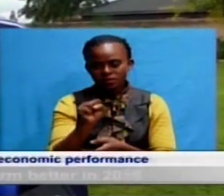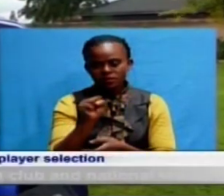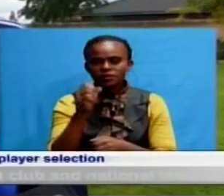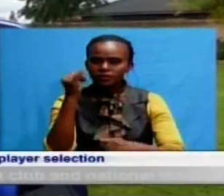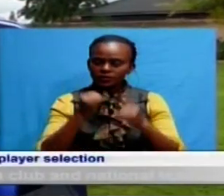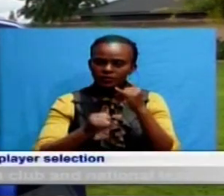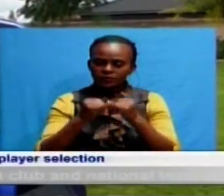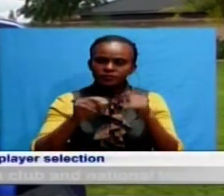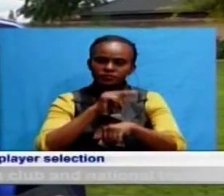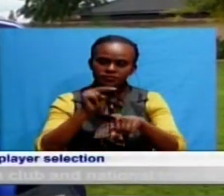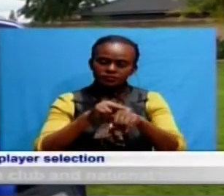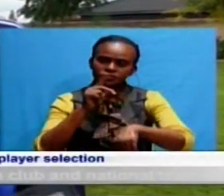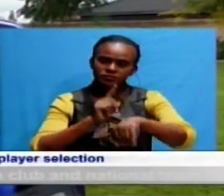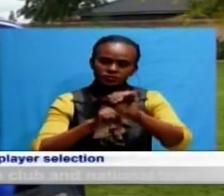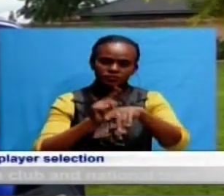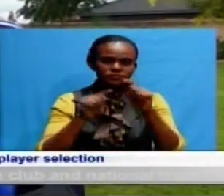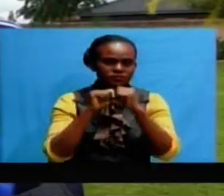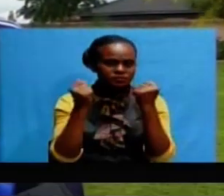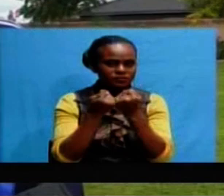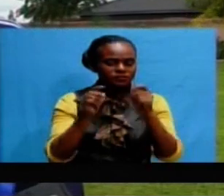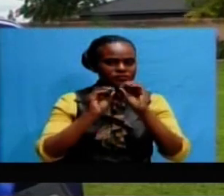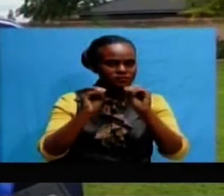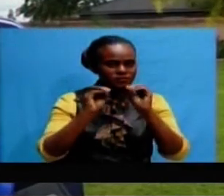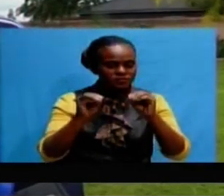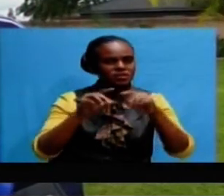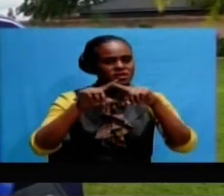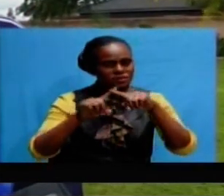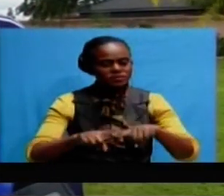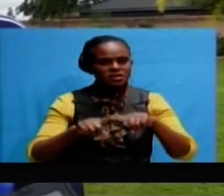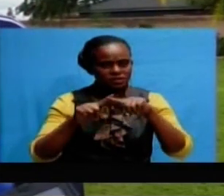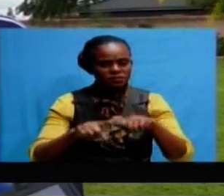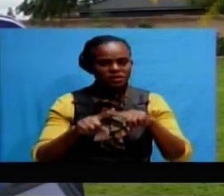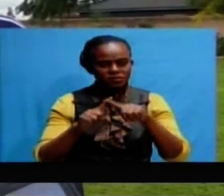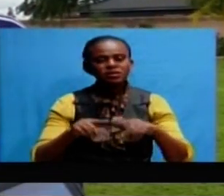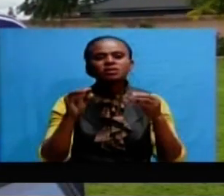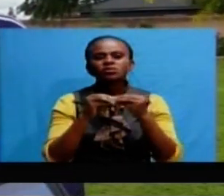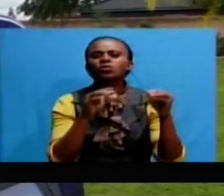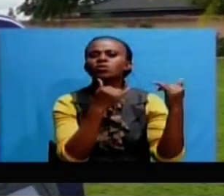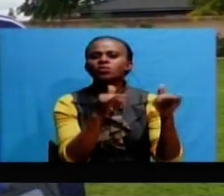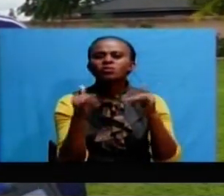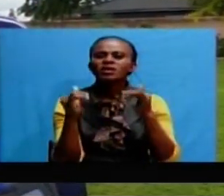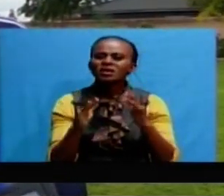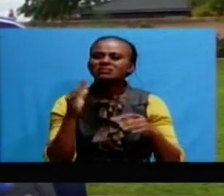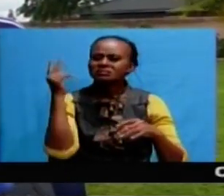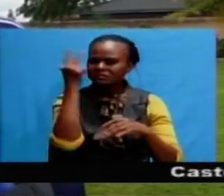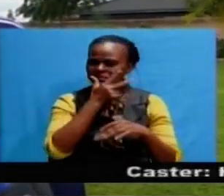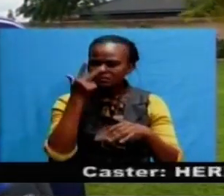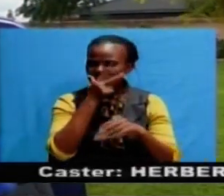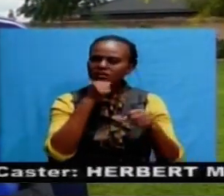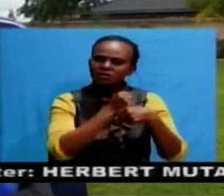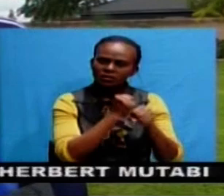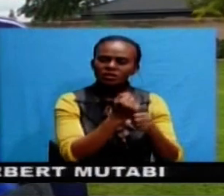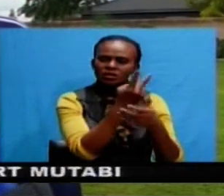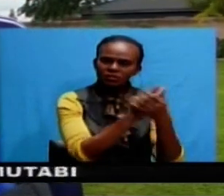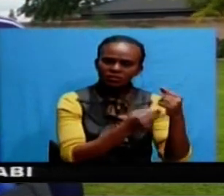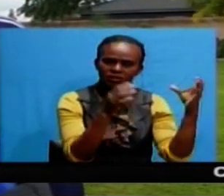And finally, national football team coach Awetson Nyirenda says over-dependency on the same players is what caused lapses at both club